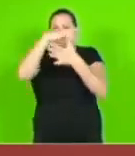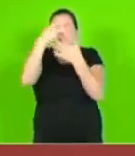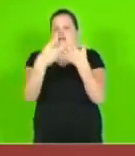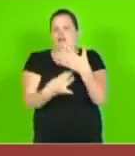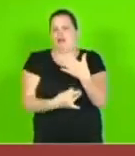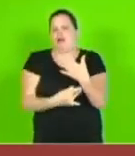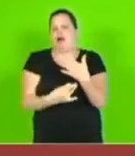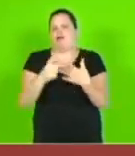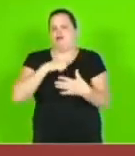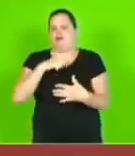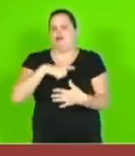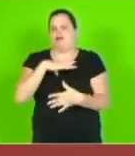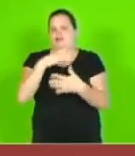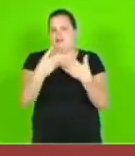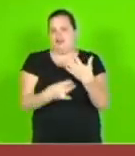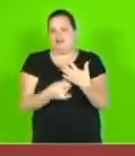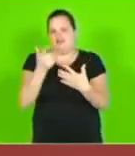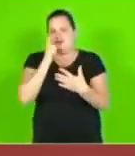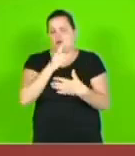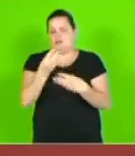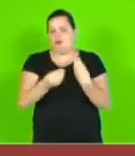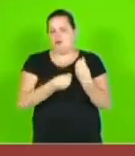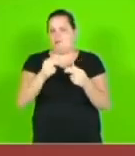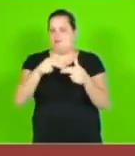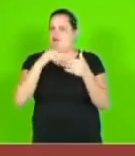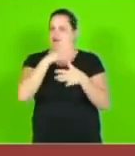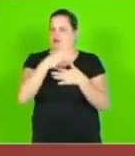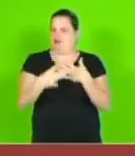you'll focus on the details.